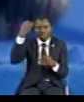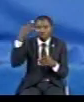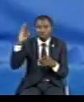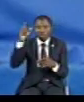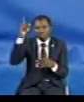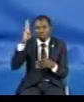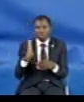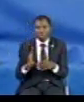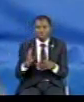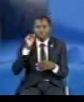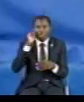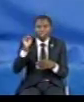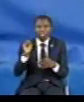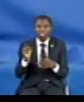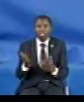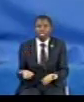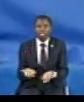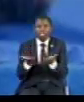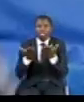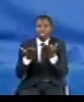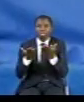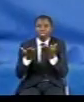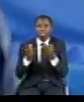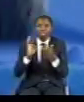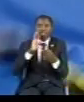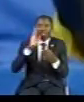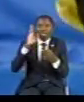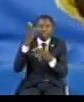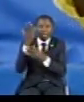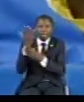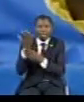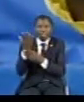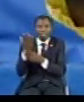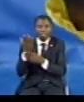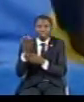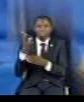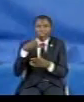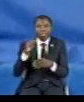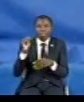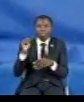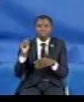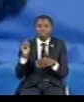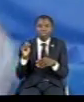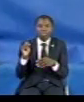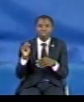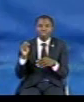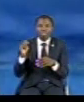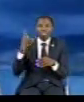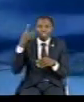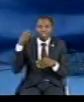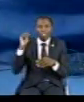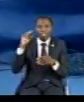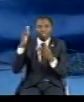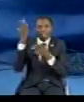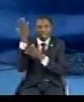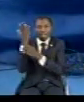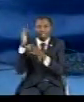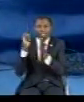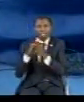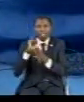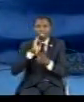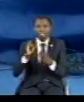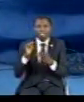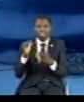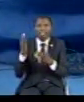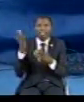raised up her hand, as our pastor said, I raise up your hand, and I toss one hand for you, the hand that is disturbing you. As she did